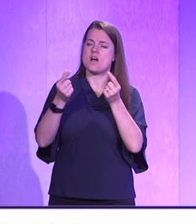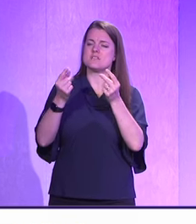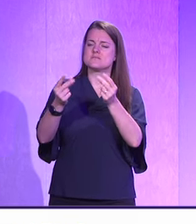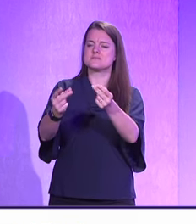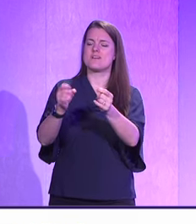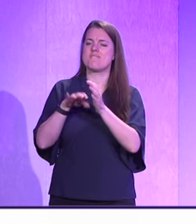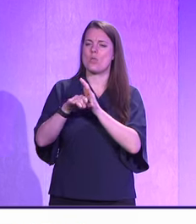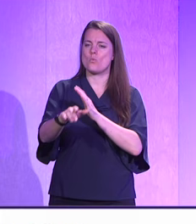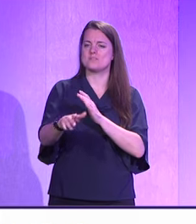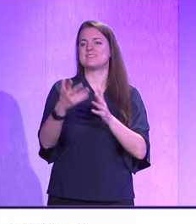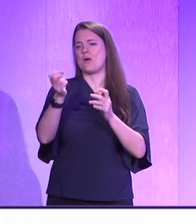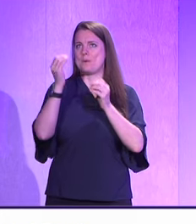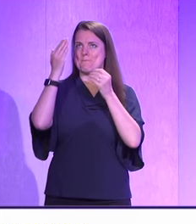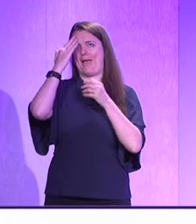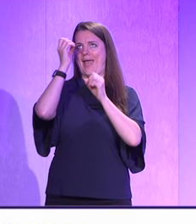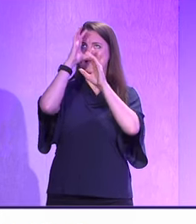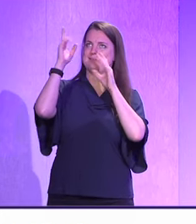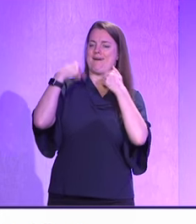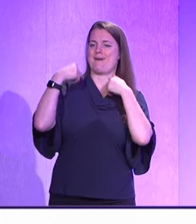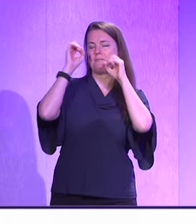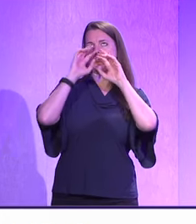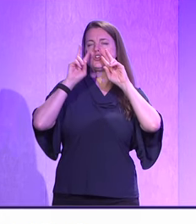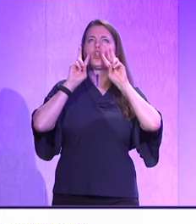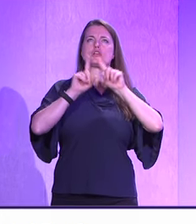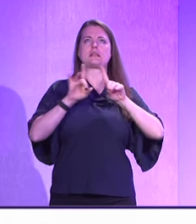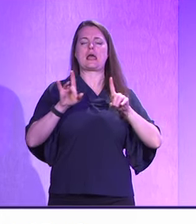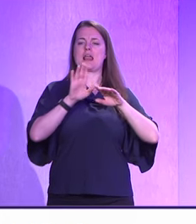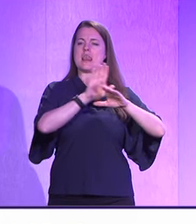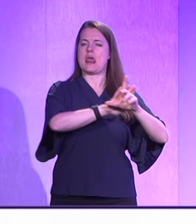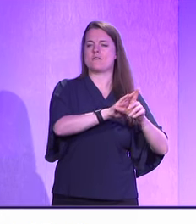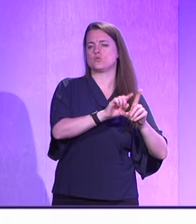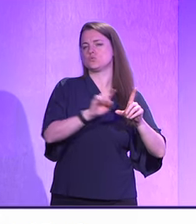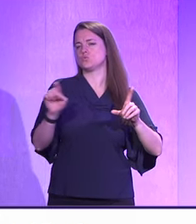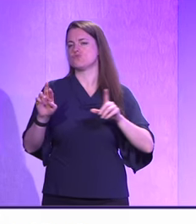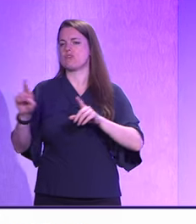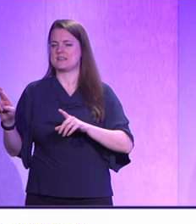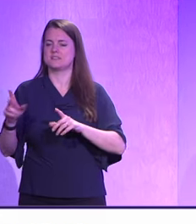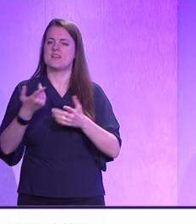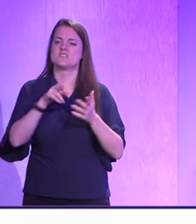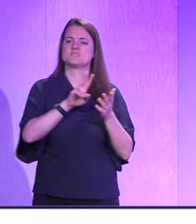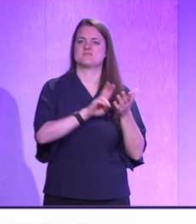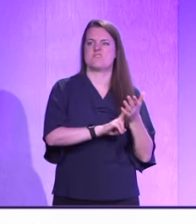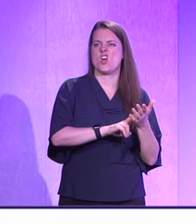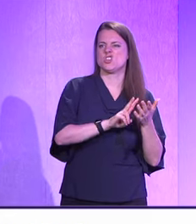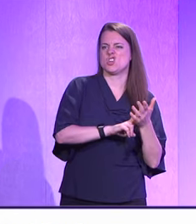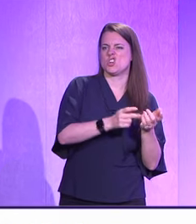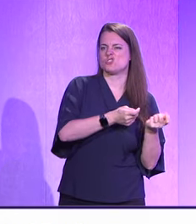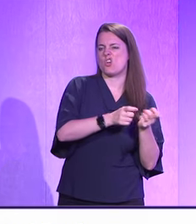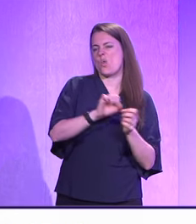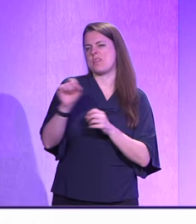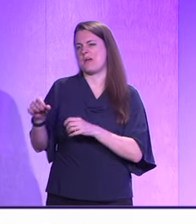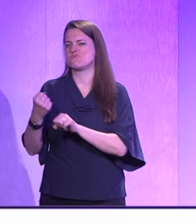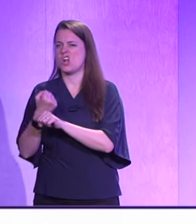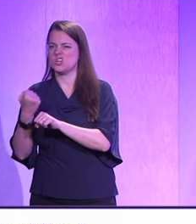bit like this in my head, left to right. It's like if it's code, it's version control on the left and it's production on the right,